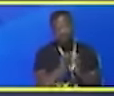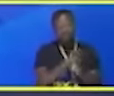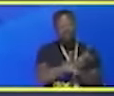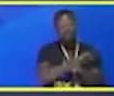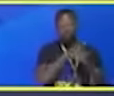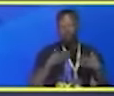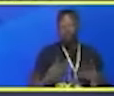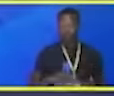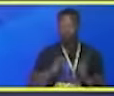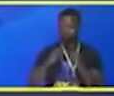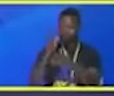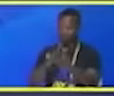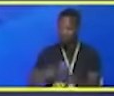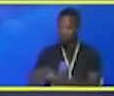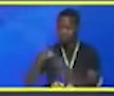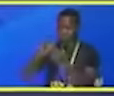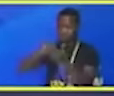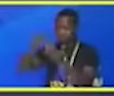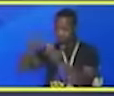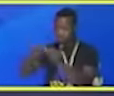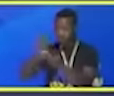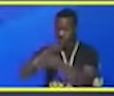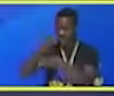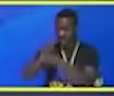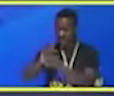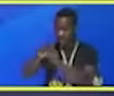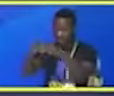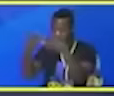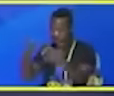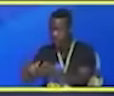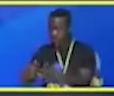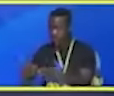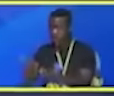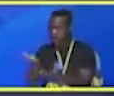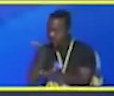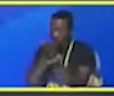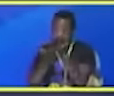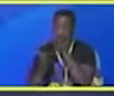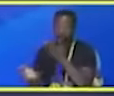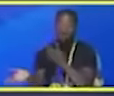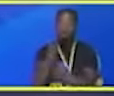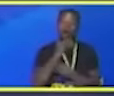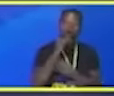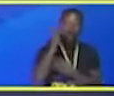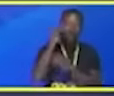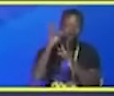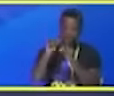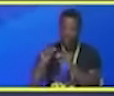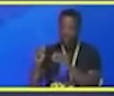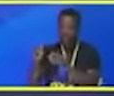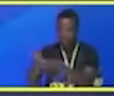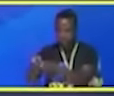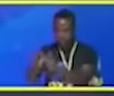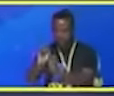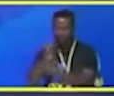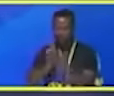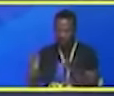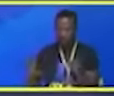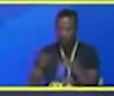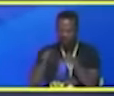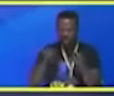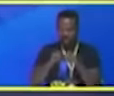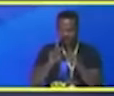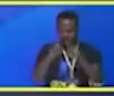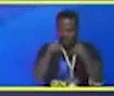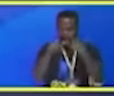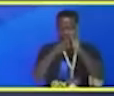responsible occasion without a provision for a souvenir. And this is also true when we come to God's presence.